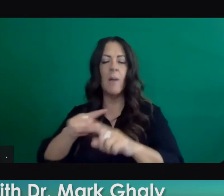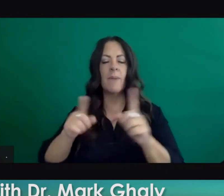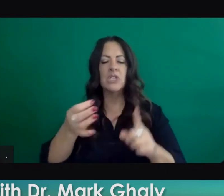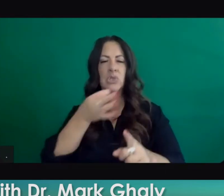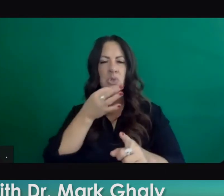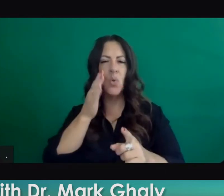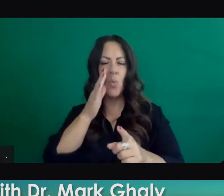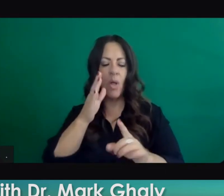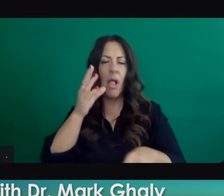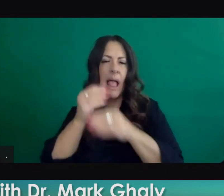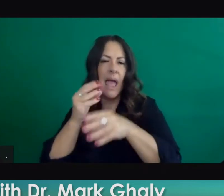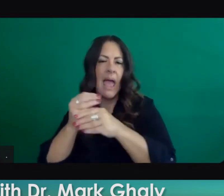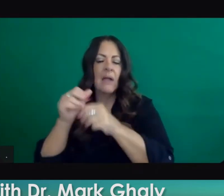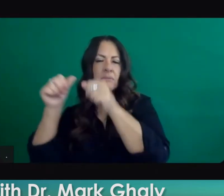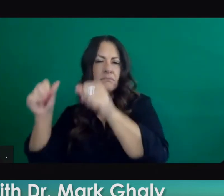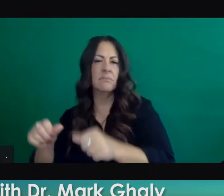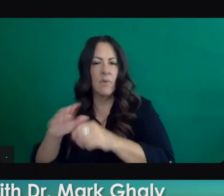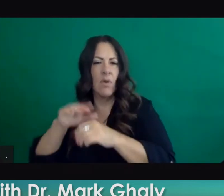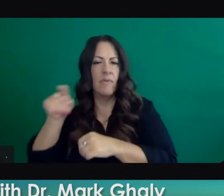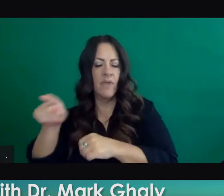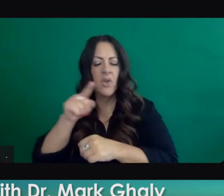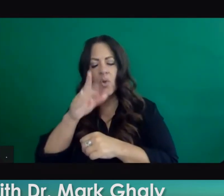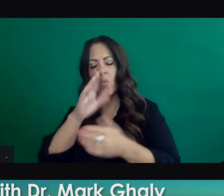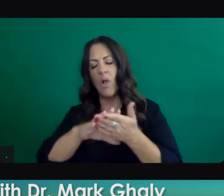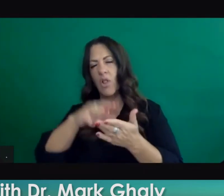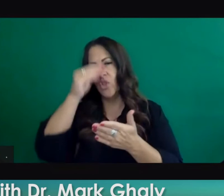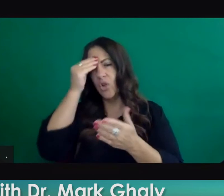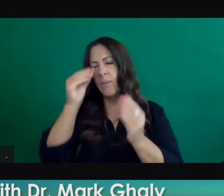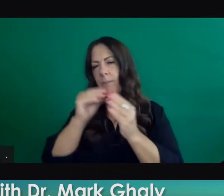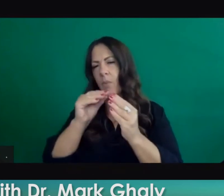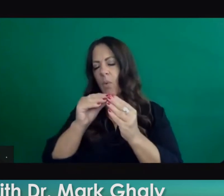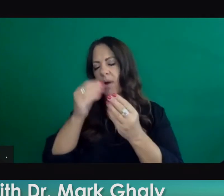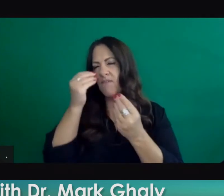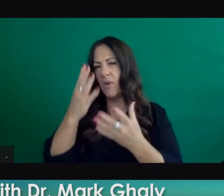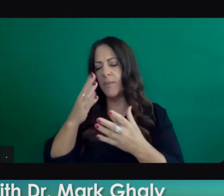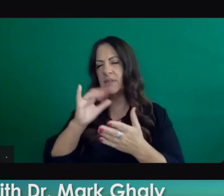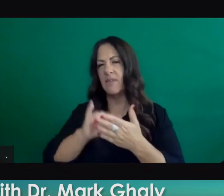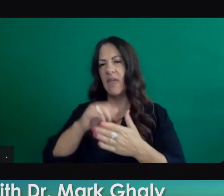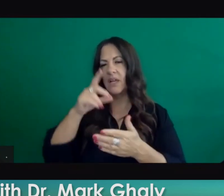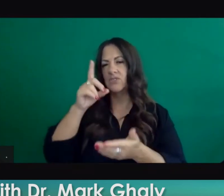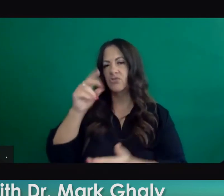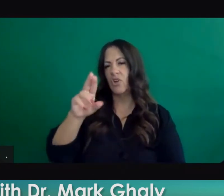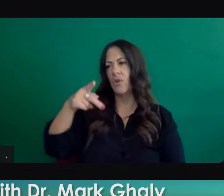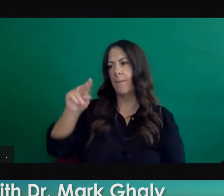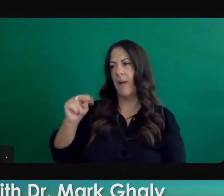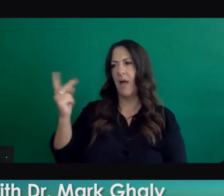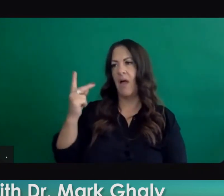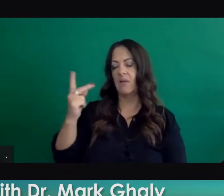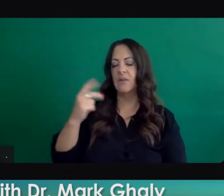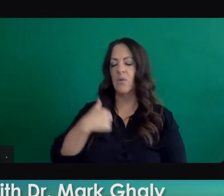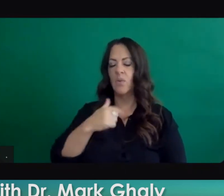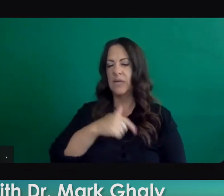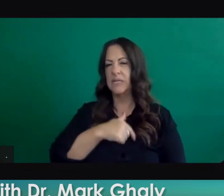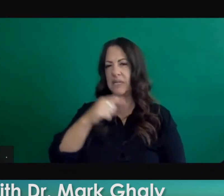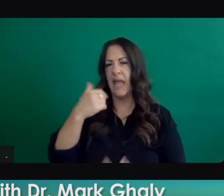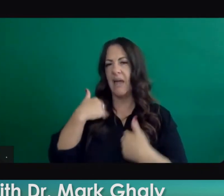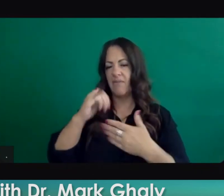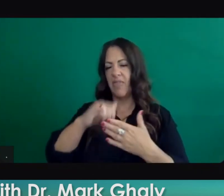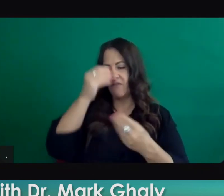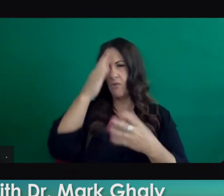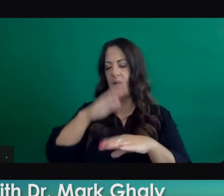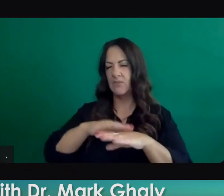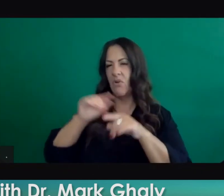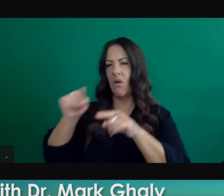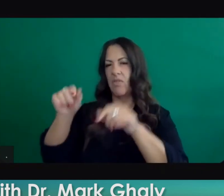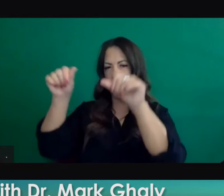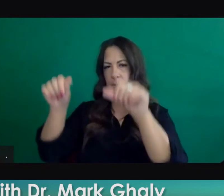but you can find all of the details, most of which Dr. Pond and I have reviewed here, but that's there and available.